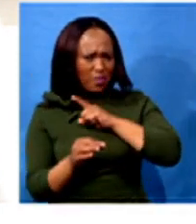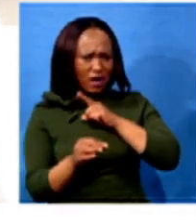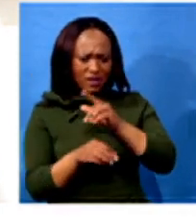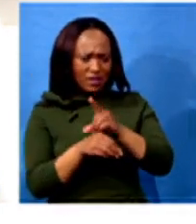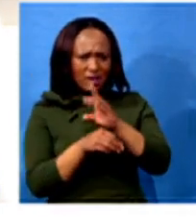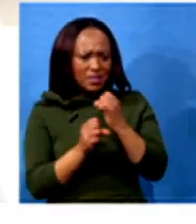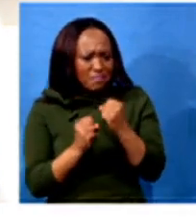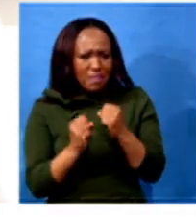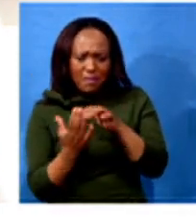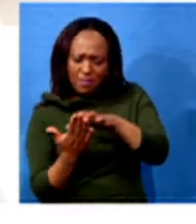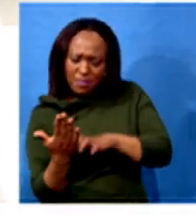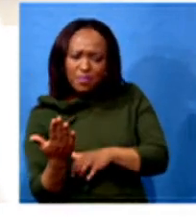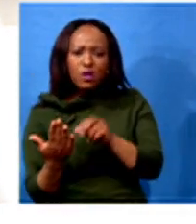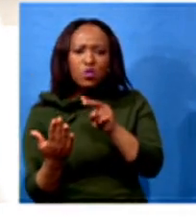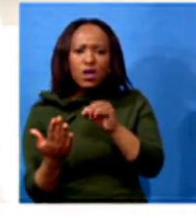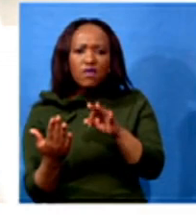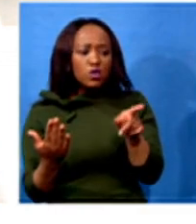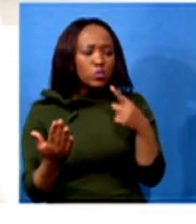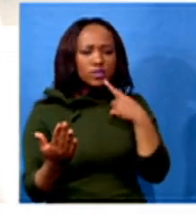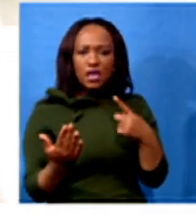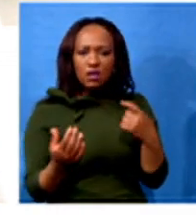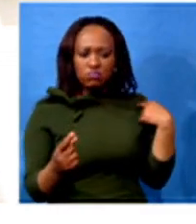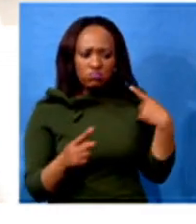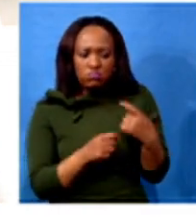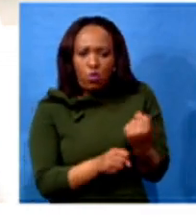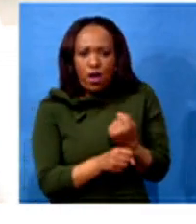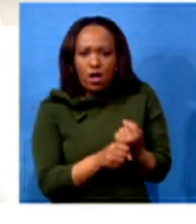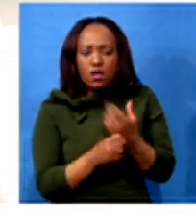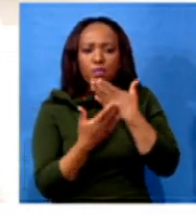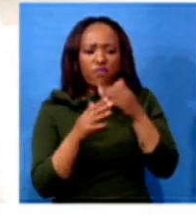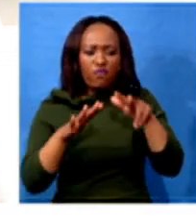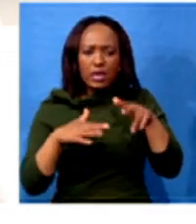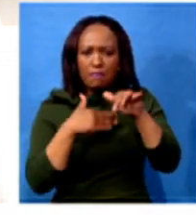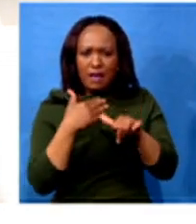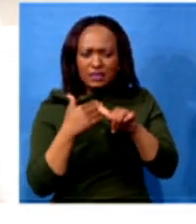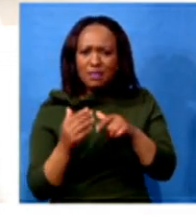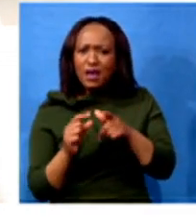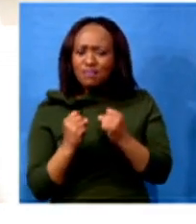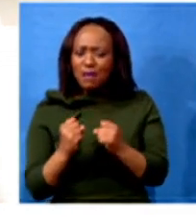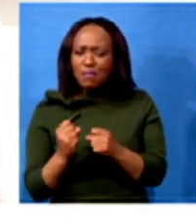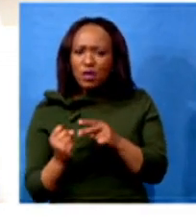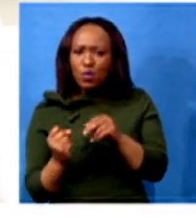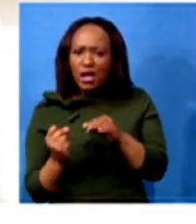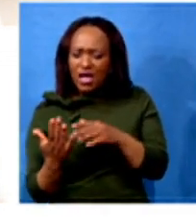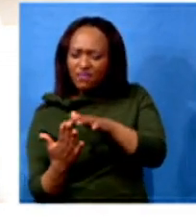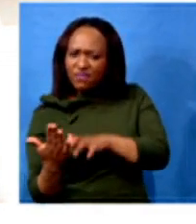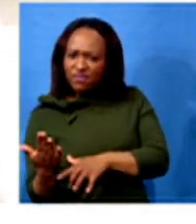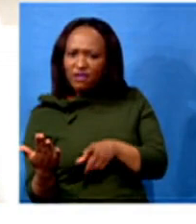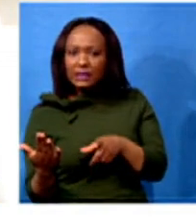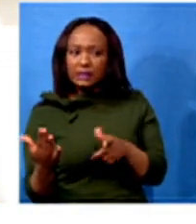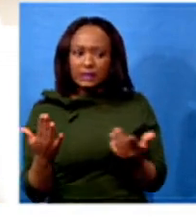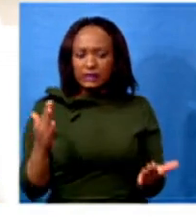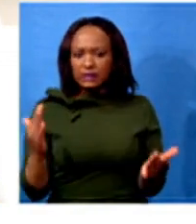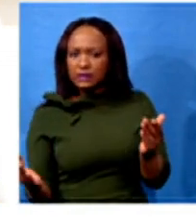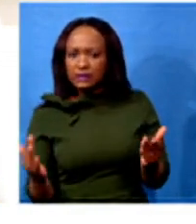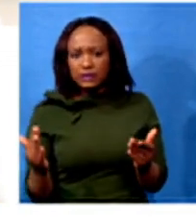appearing in UIF when you say you have not worked for the past 18 months. And I think that's the biggest challenge that we currently have. It's not so